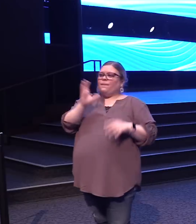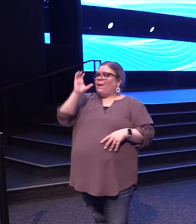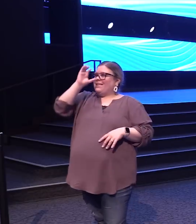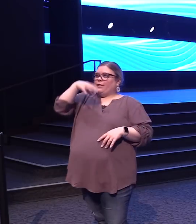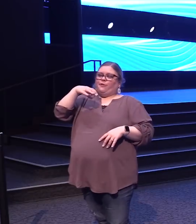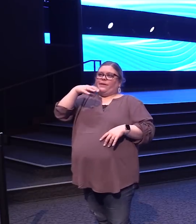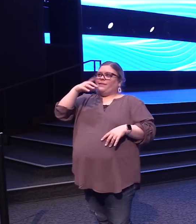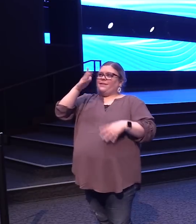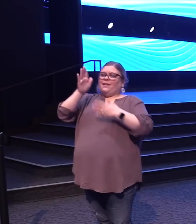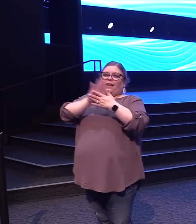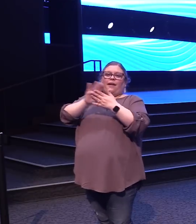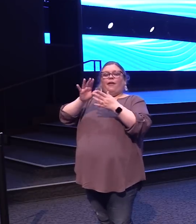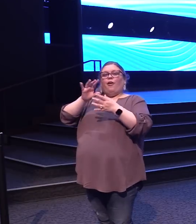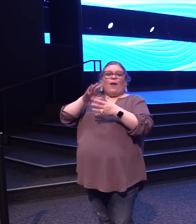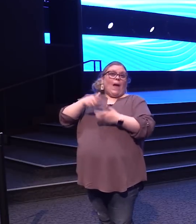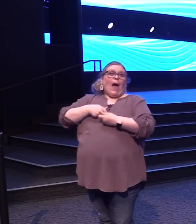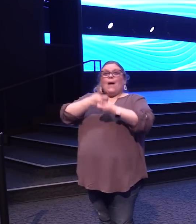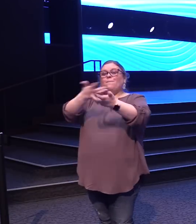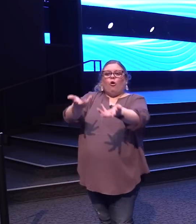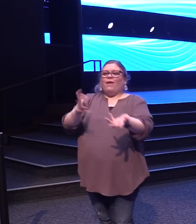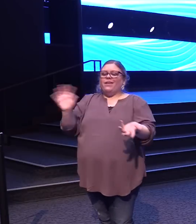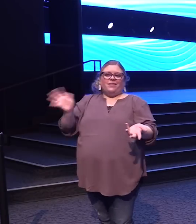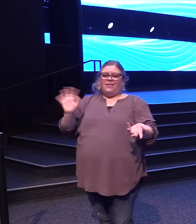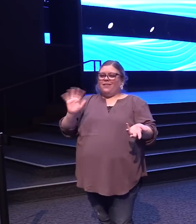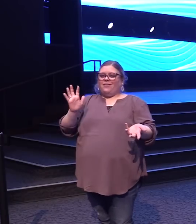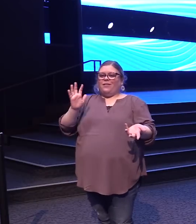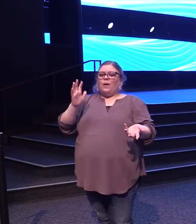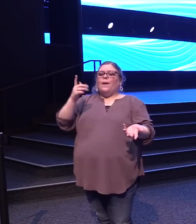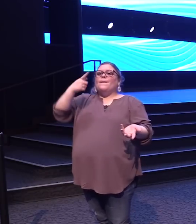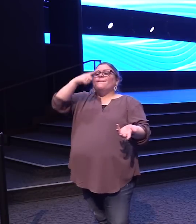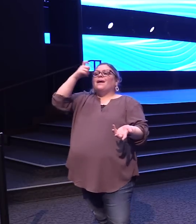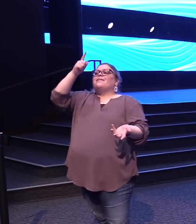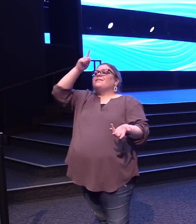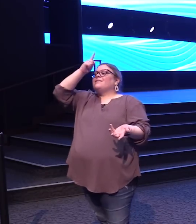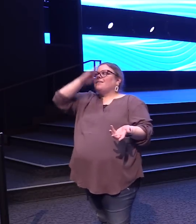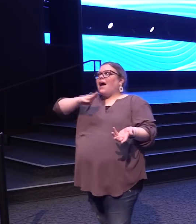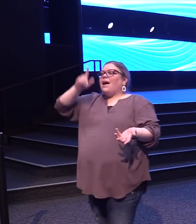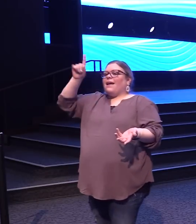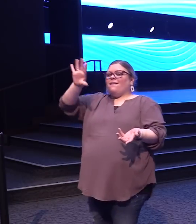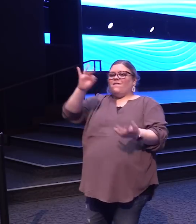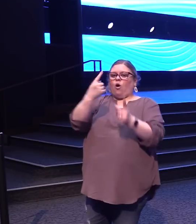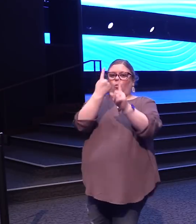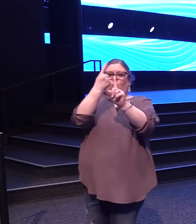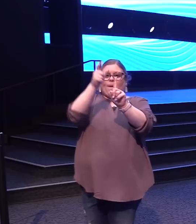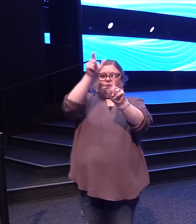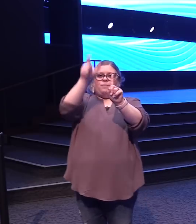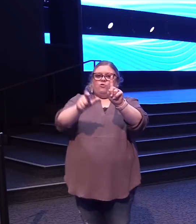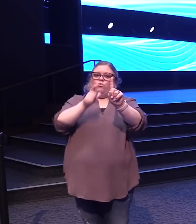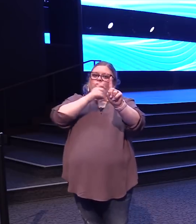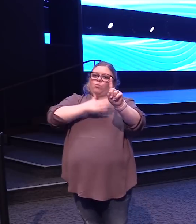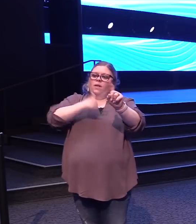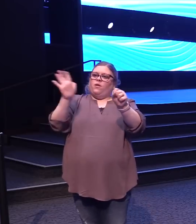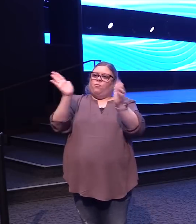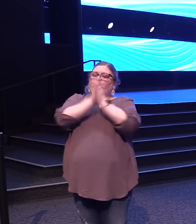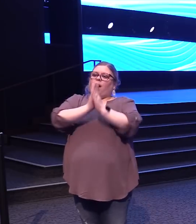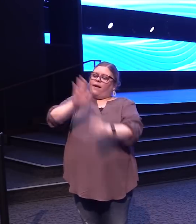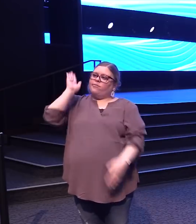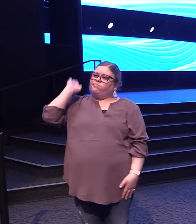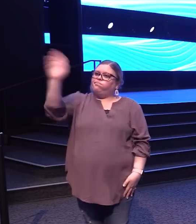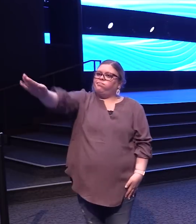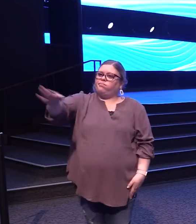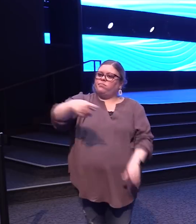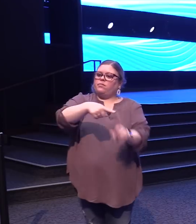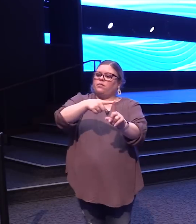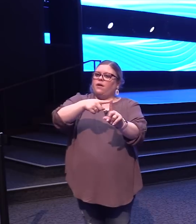outpouring. Not necessarily, because God found one house of prayer, a 21st